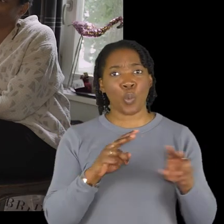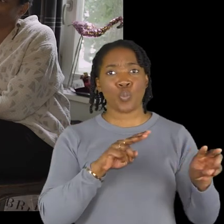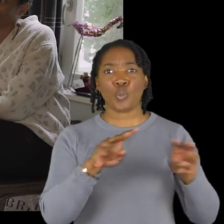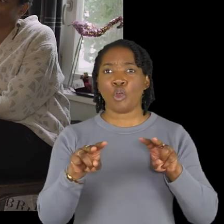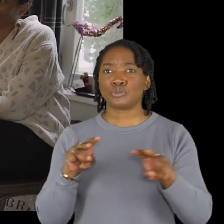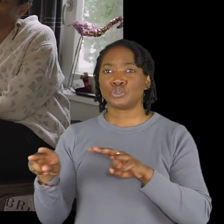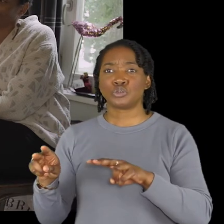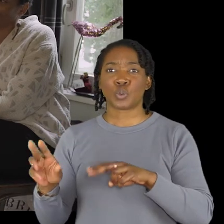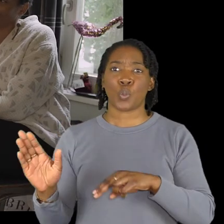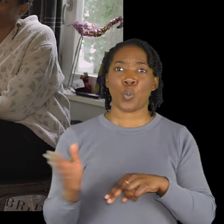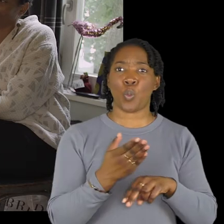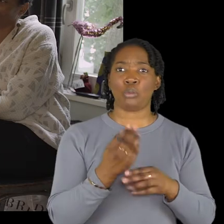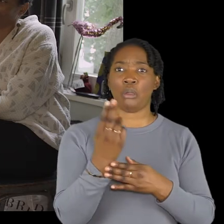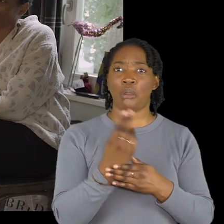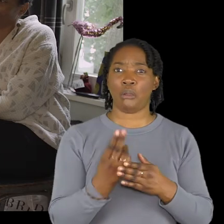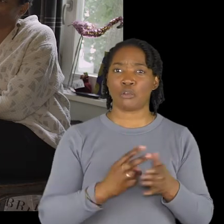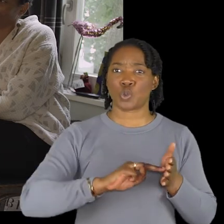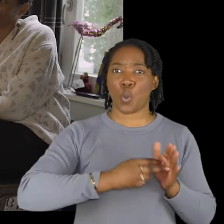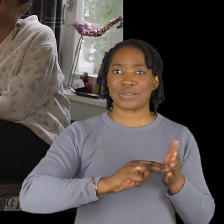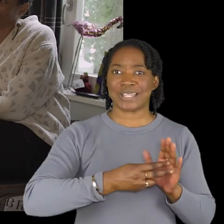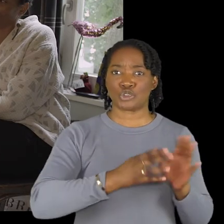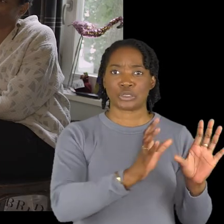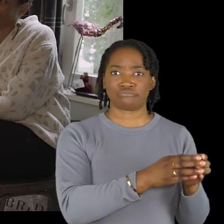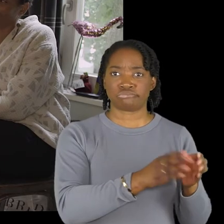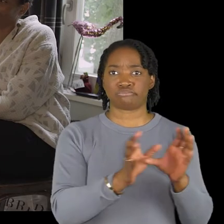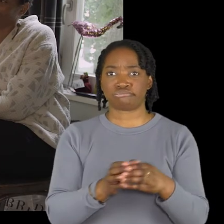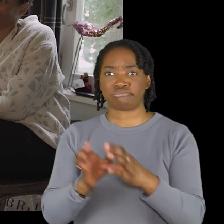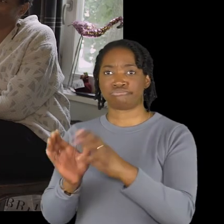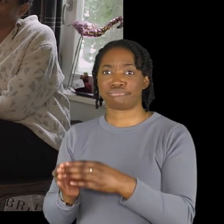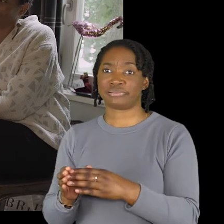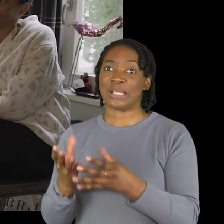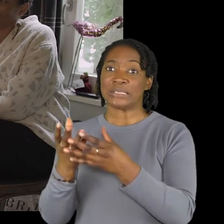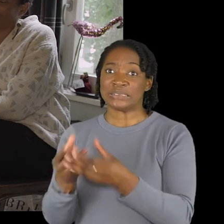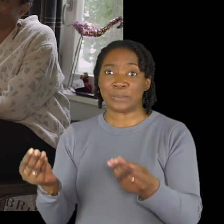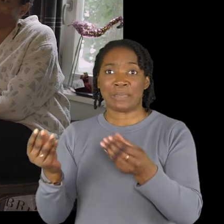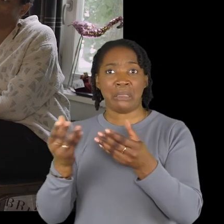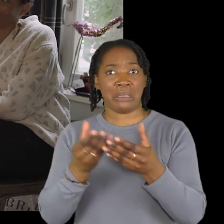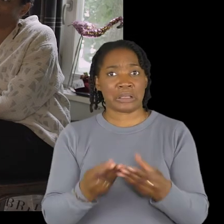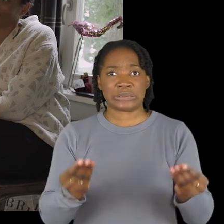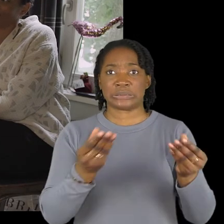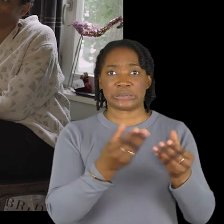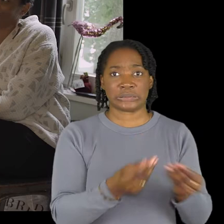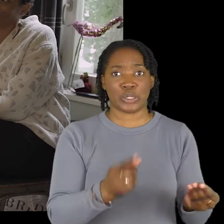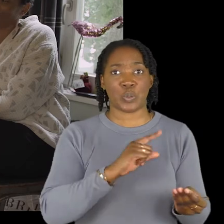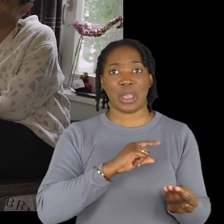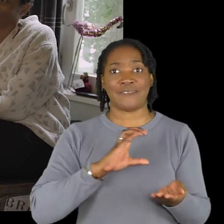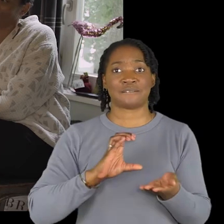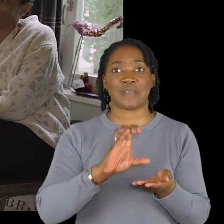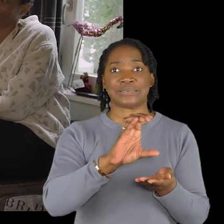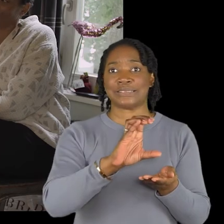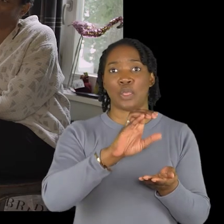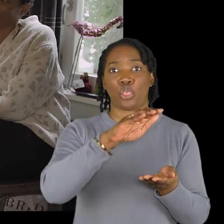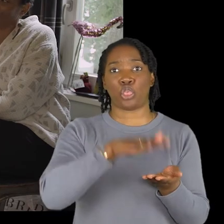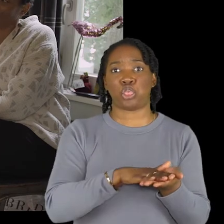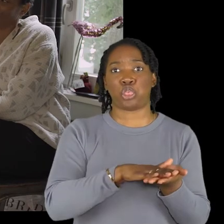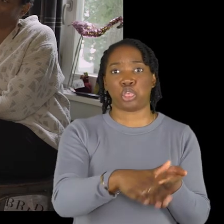art organizations and just disappear. Yeah. That didn't have funding or,